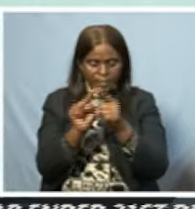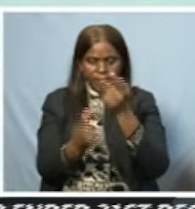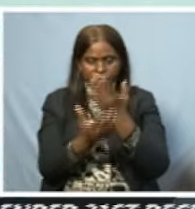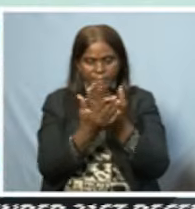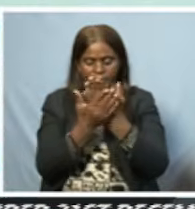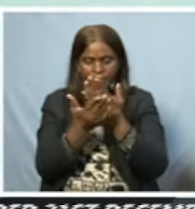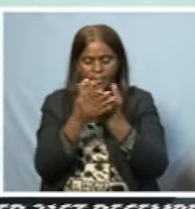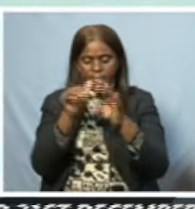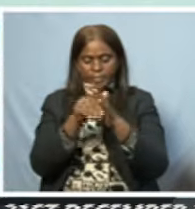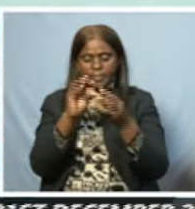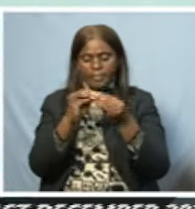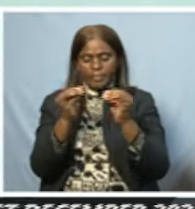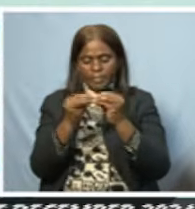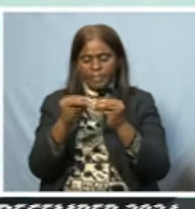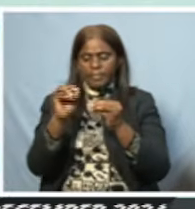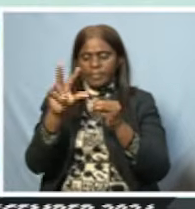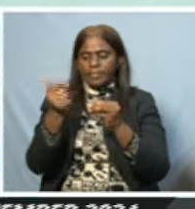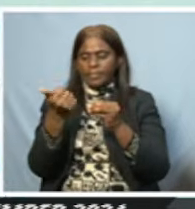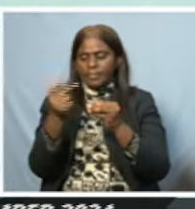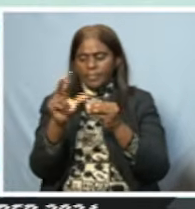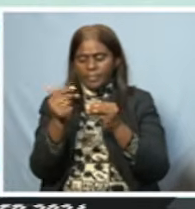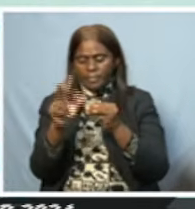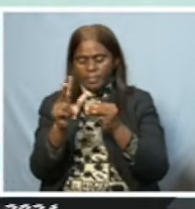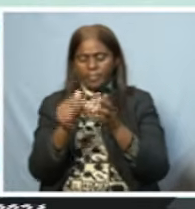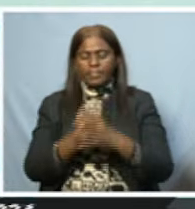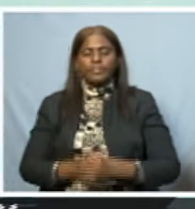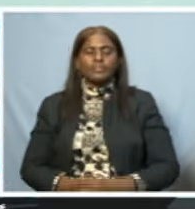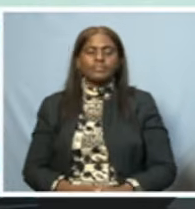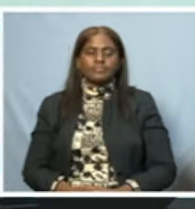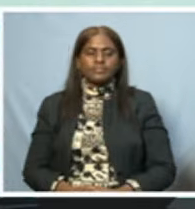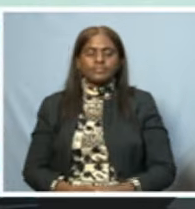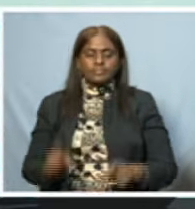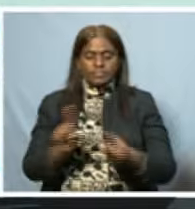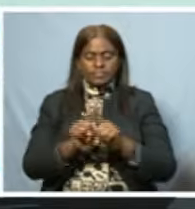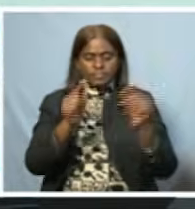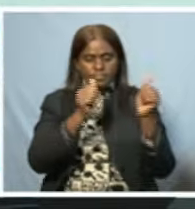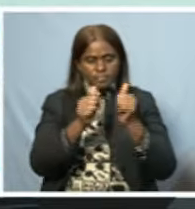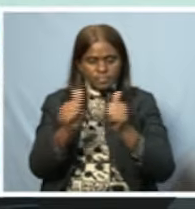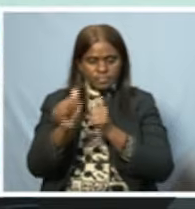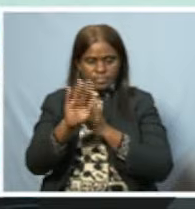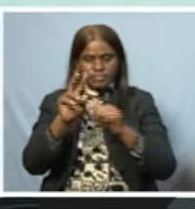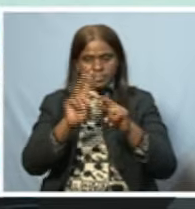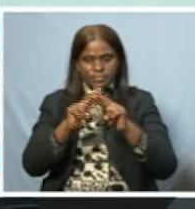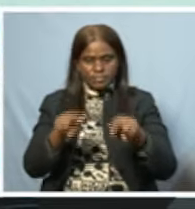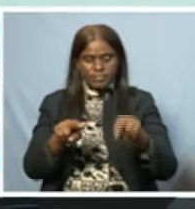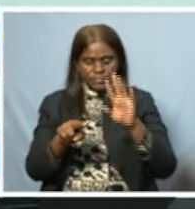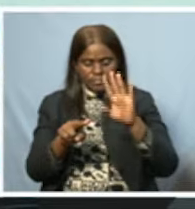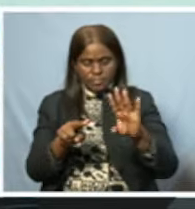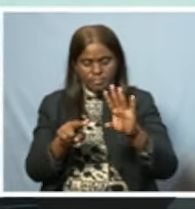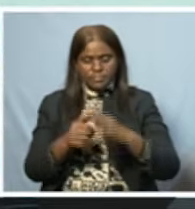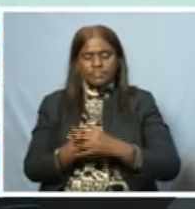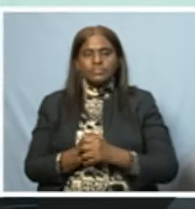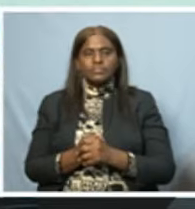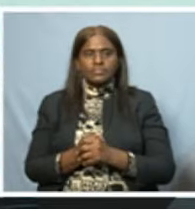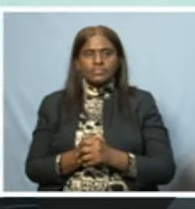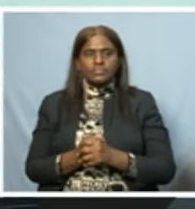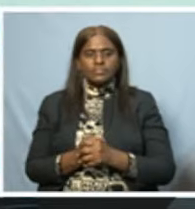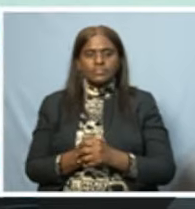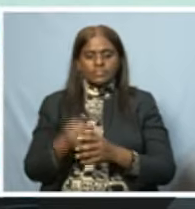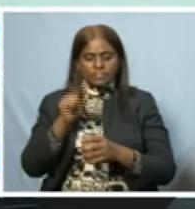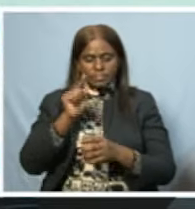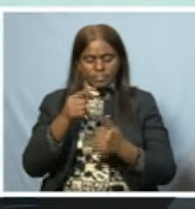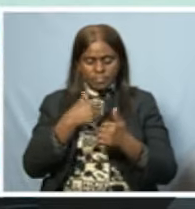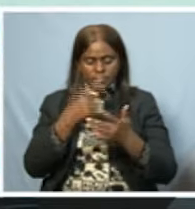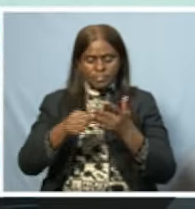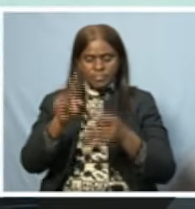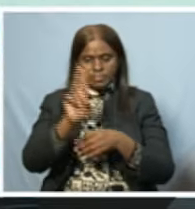as Appendix 13. The action, Chair, taken, the authority has since